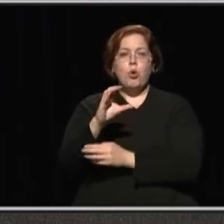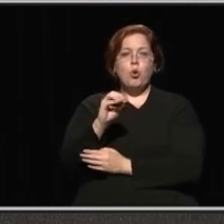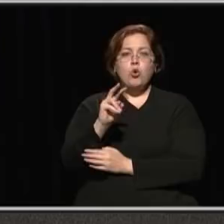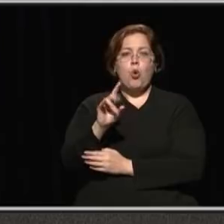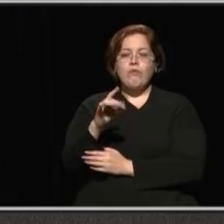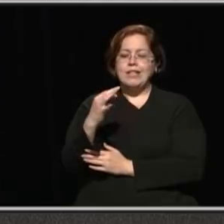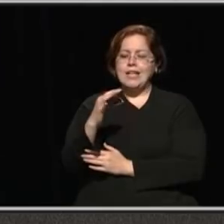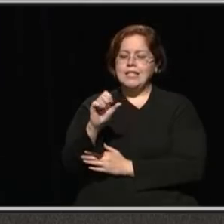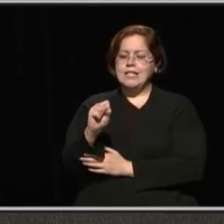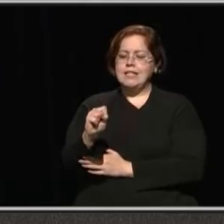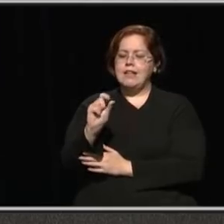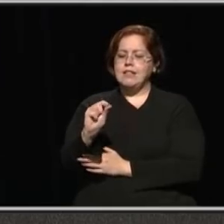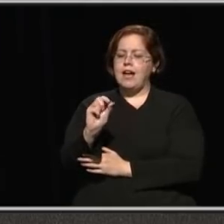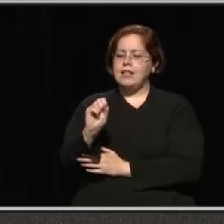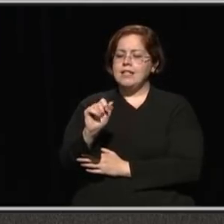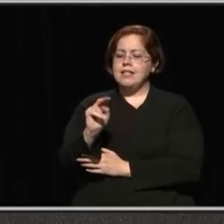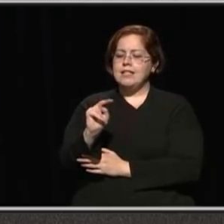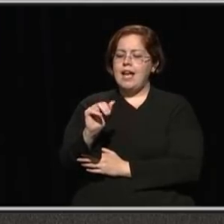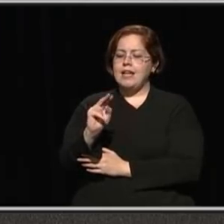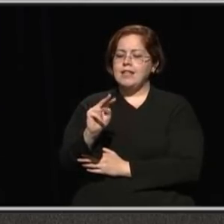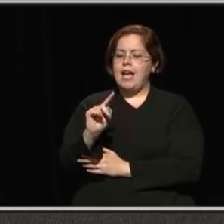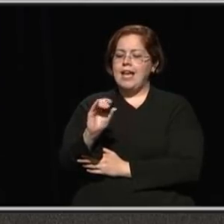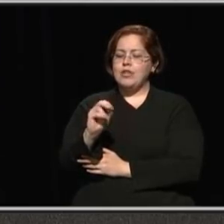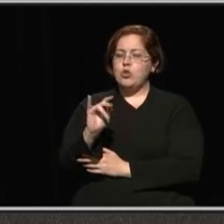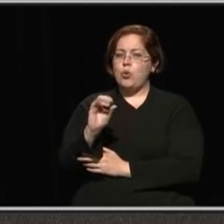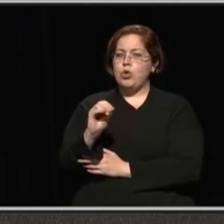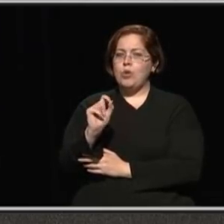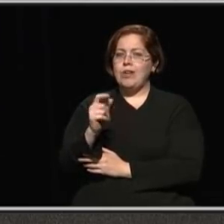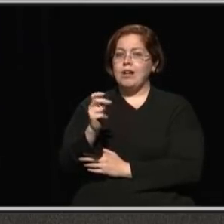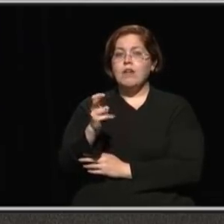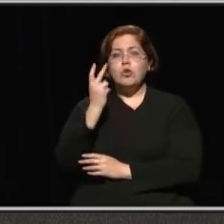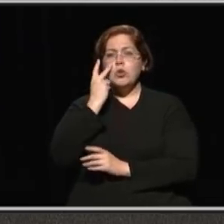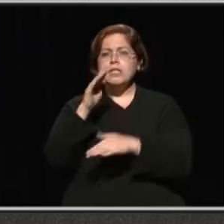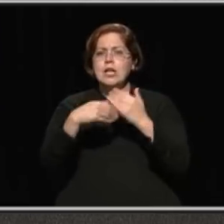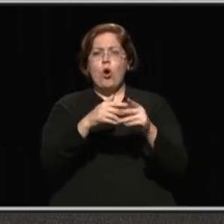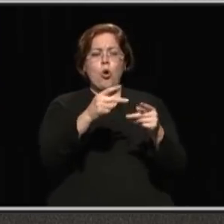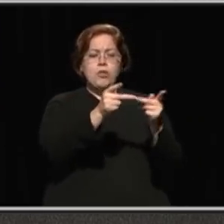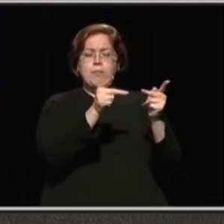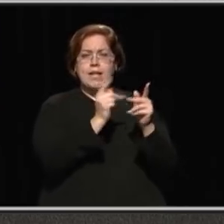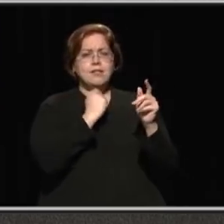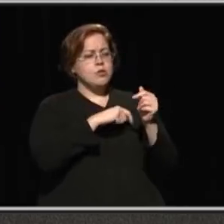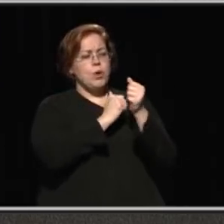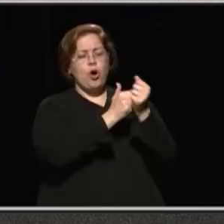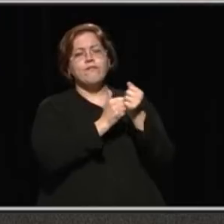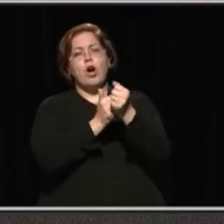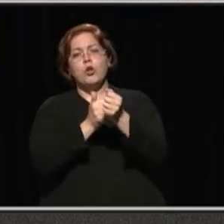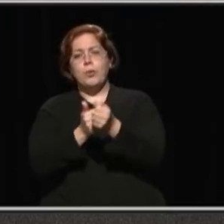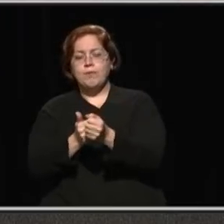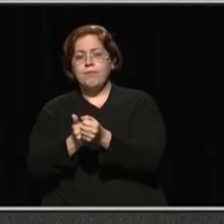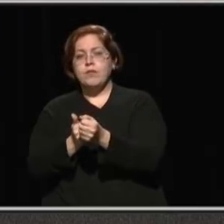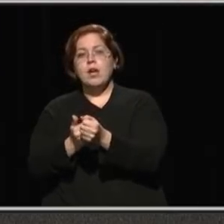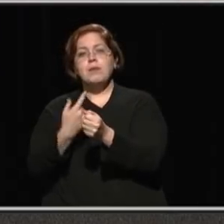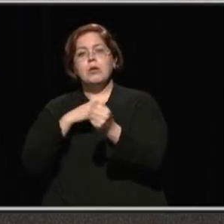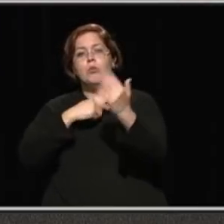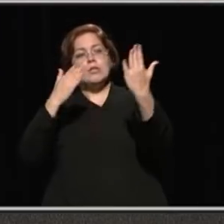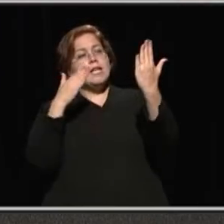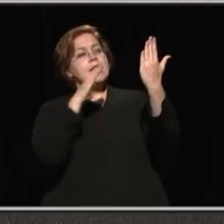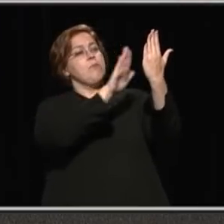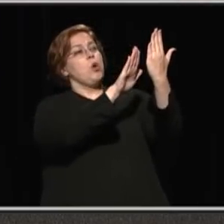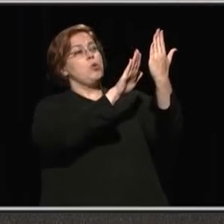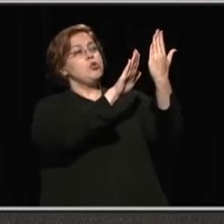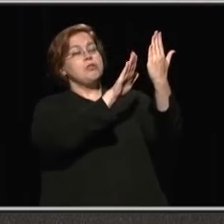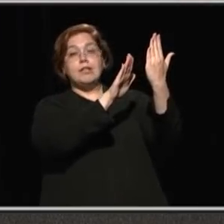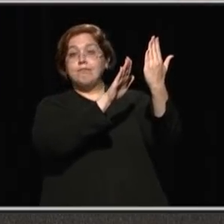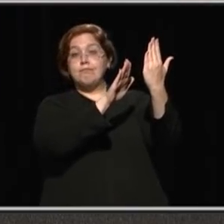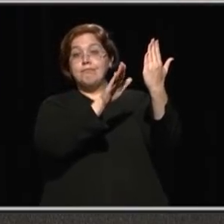COVID19.sanantonio.gov. You can see all of the congregate facilities that are being tracked that have positive cases. Again, we're taking the approach that you